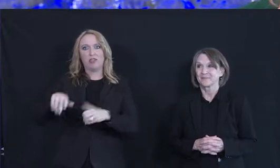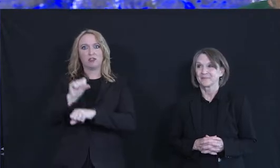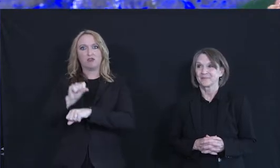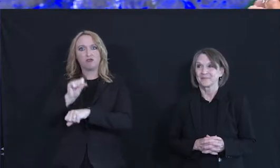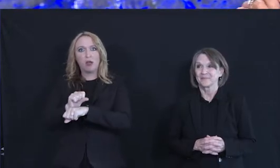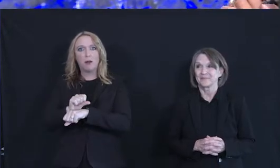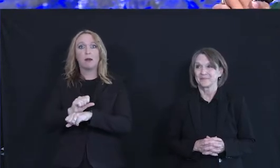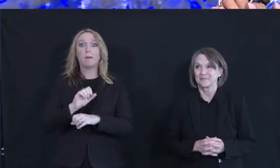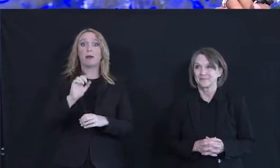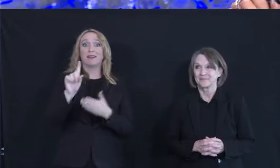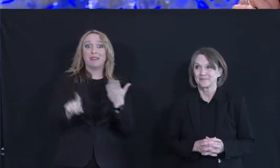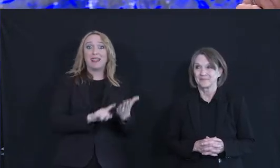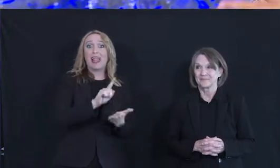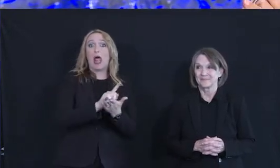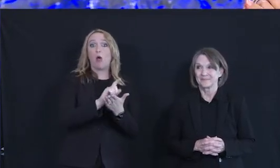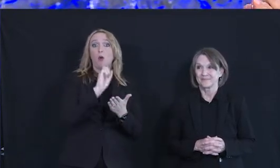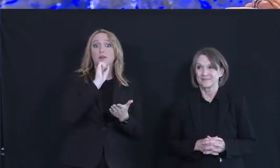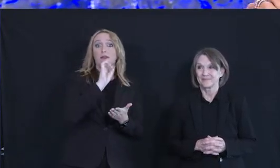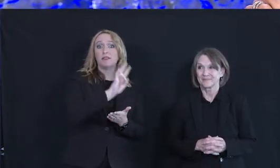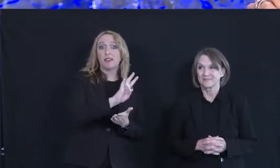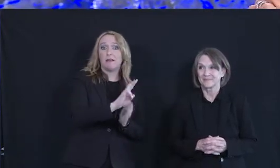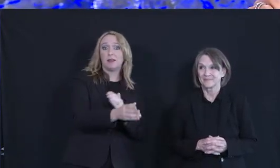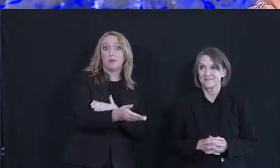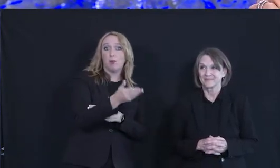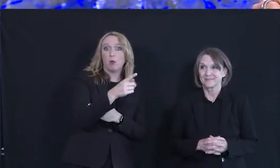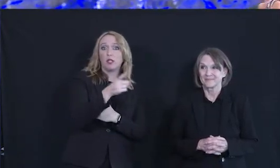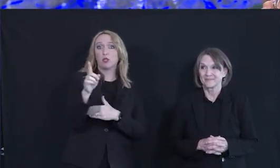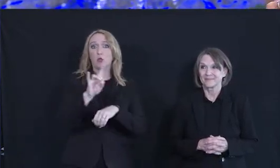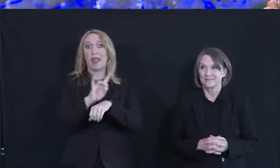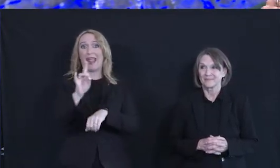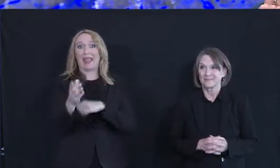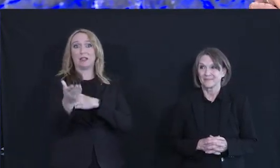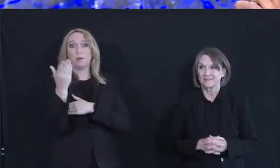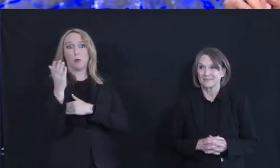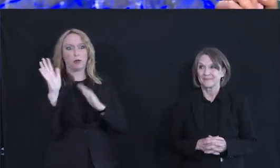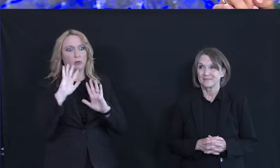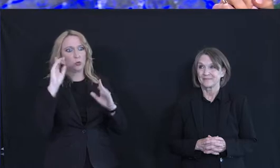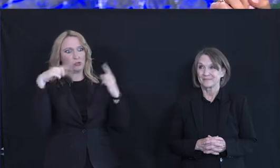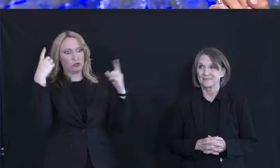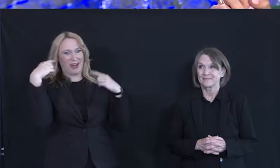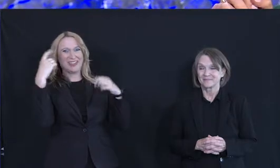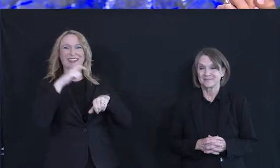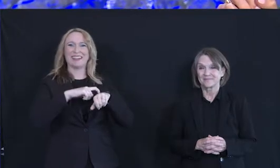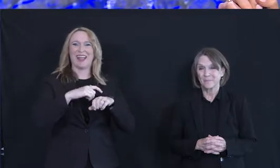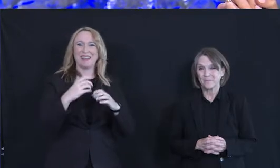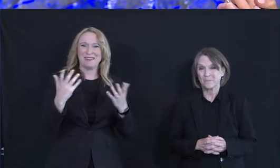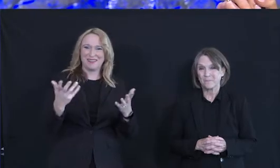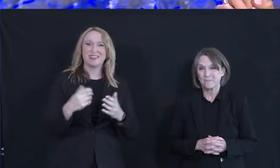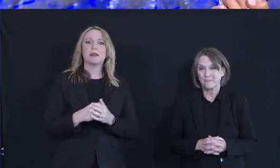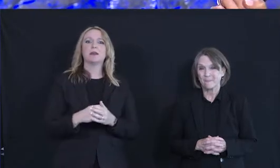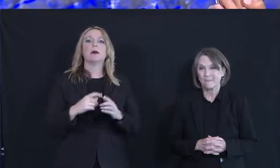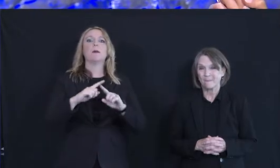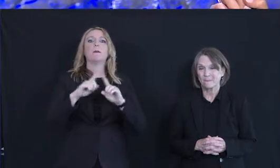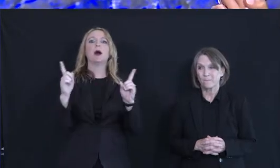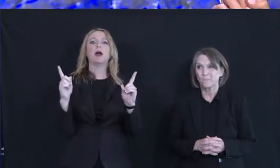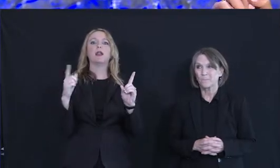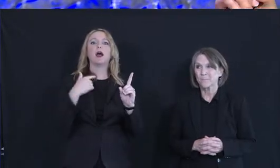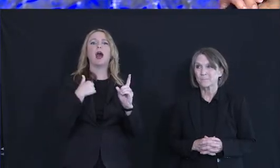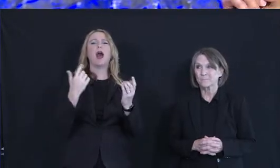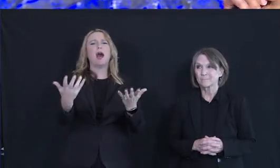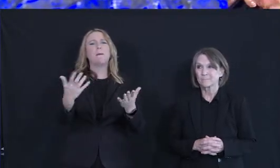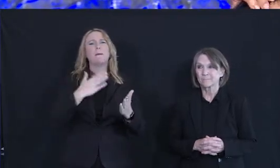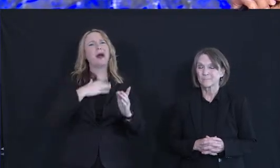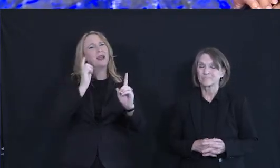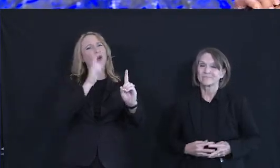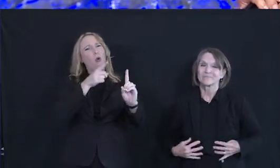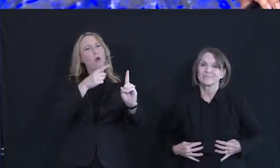between the hours of seven and eight a.m or after work because it's a little bit chaotic um but all those things to say I want politics to look different